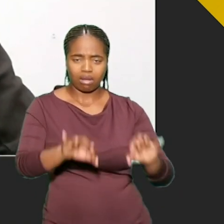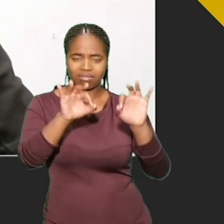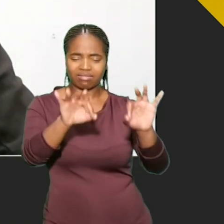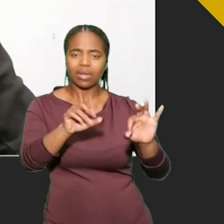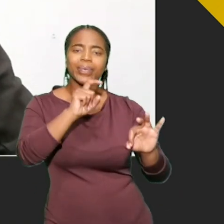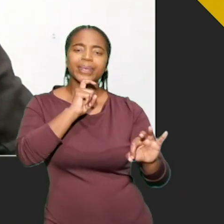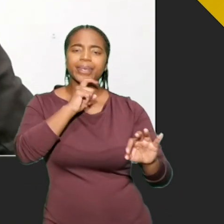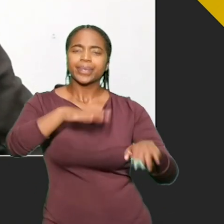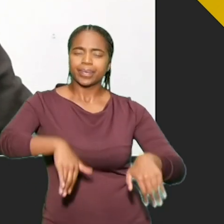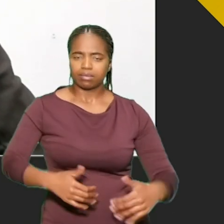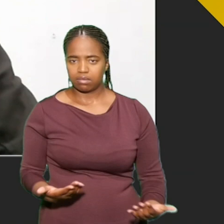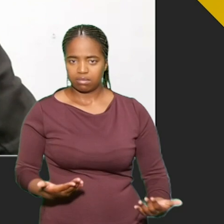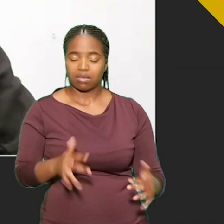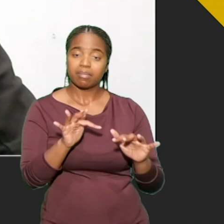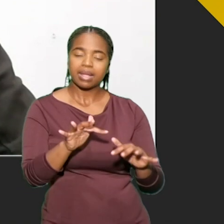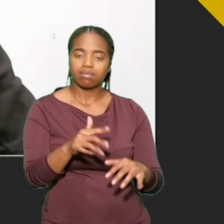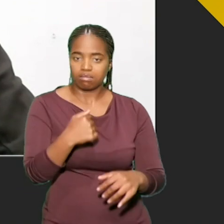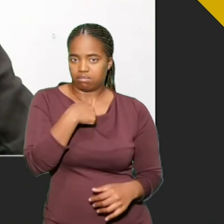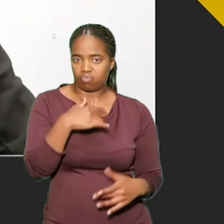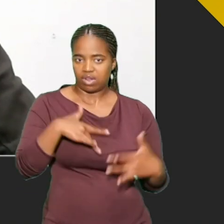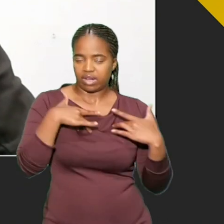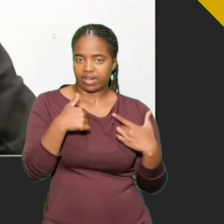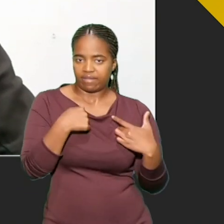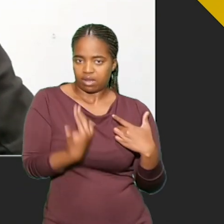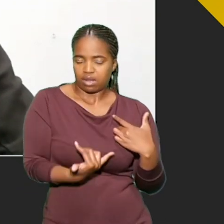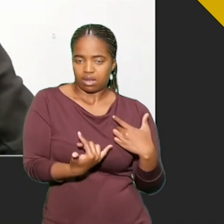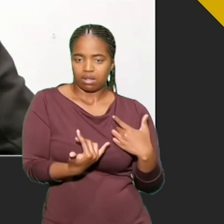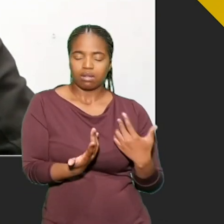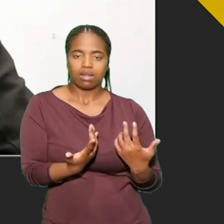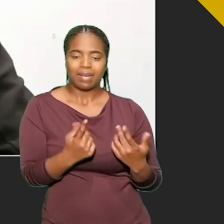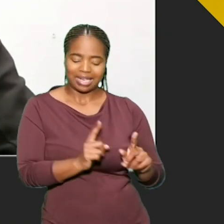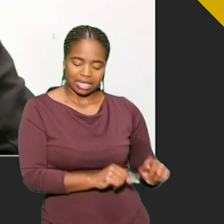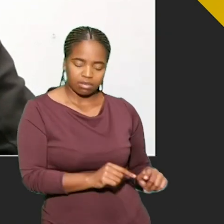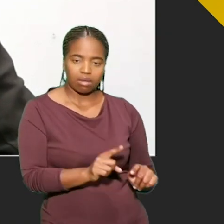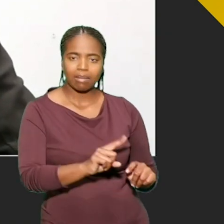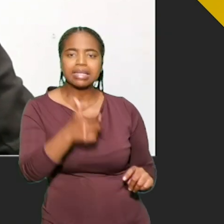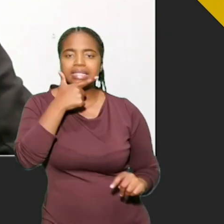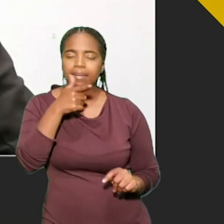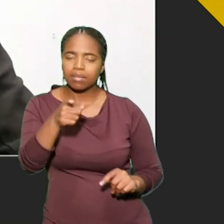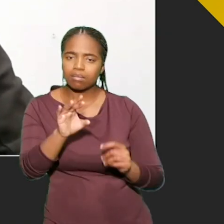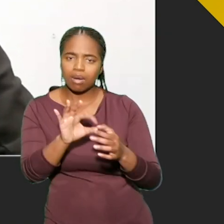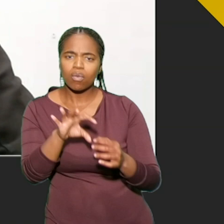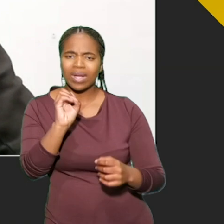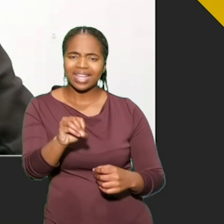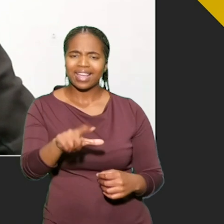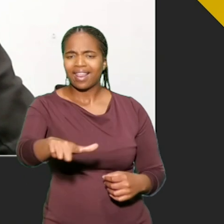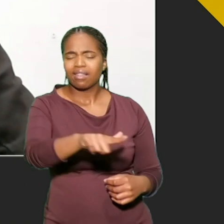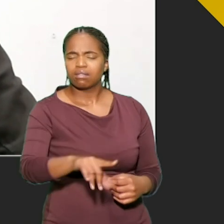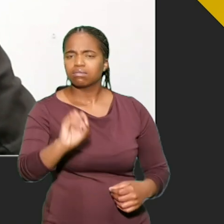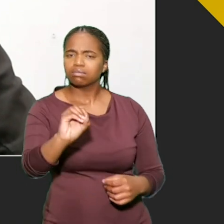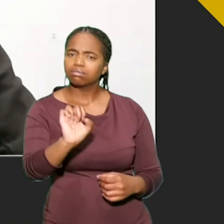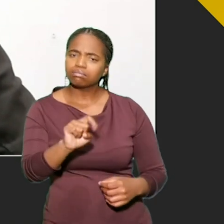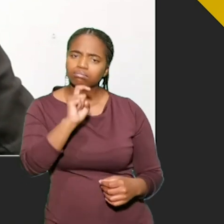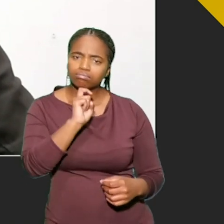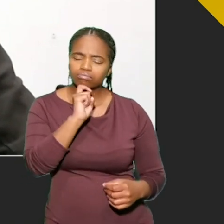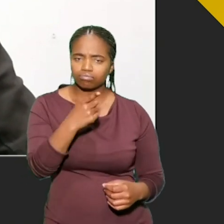been utilized. Mm. The people who live there, like myself, are now migrant laborers in Cape Town, but that land is staying idle there. So if we are able